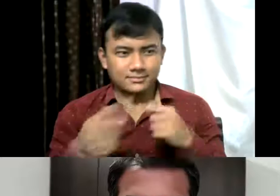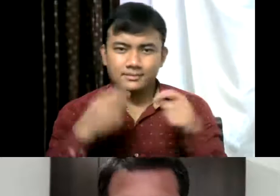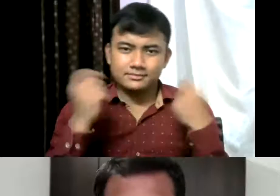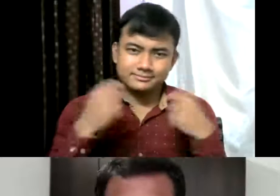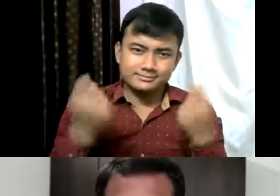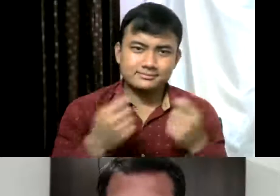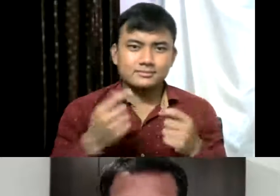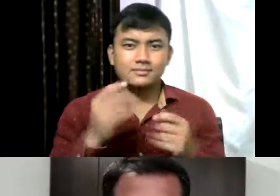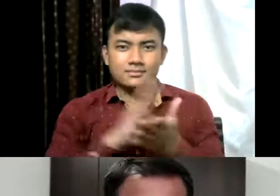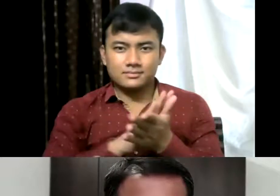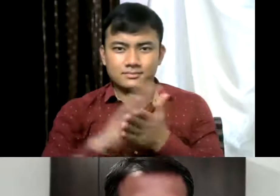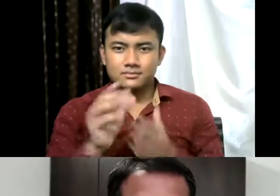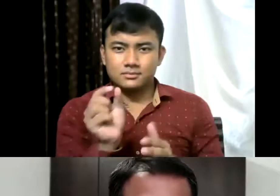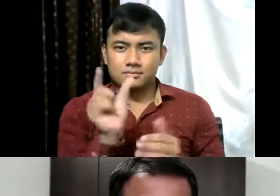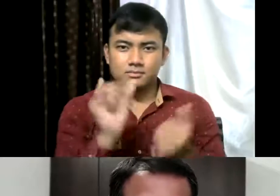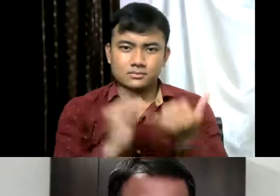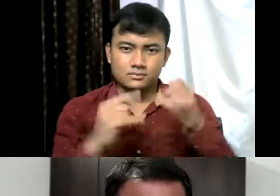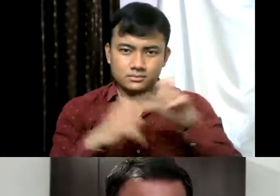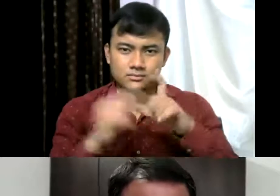House party is not secure though.